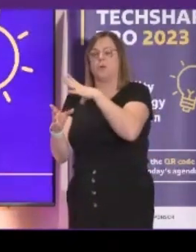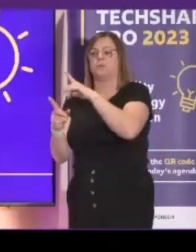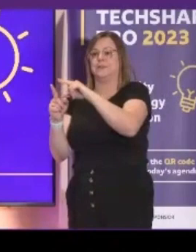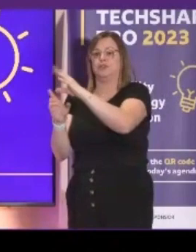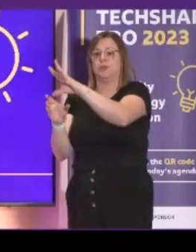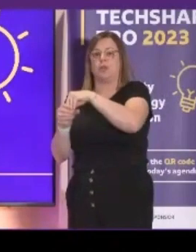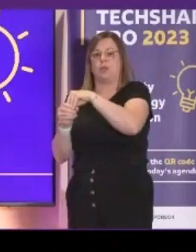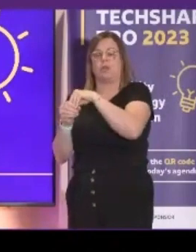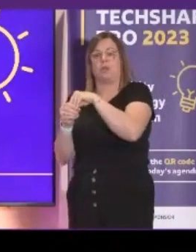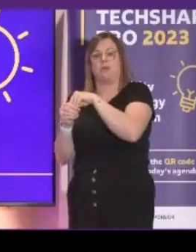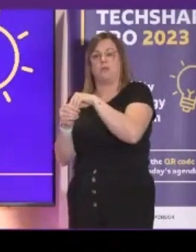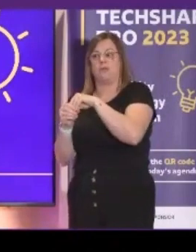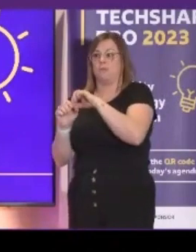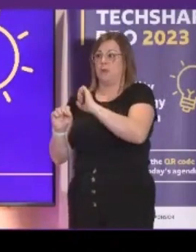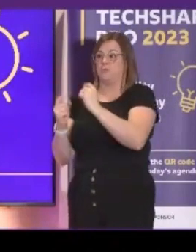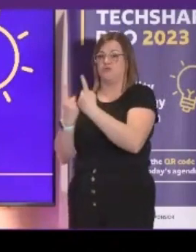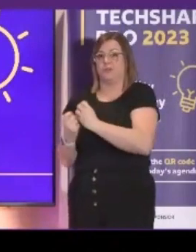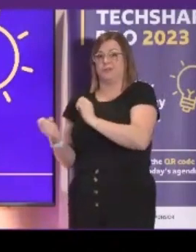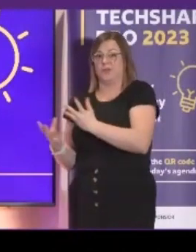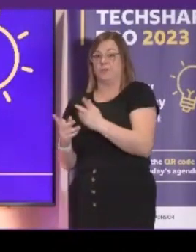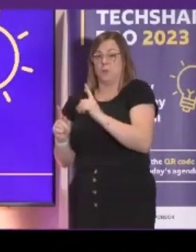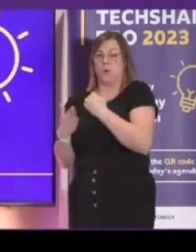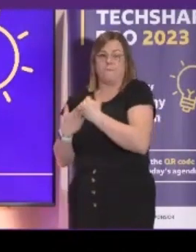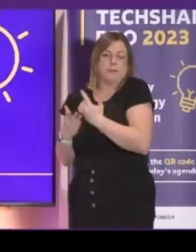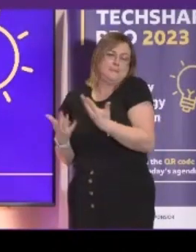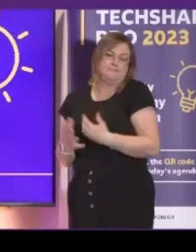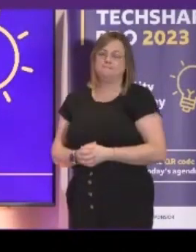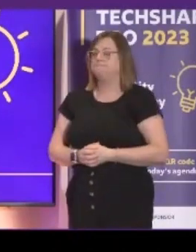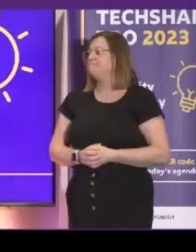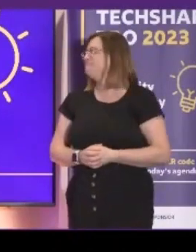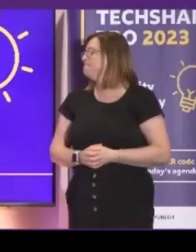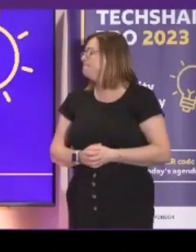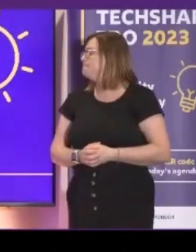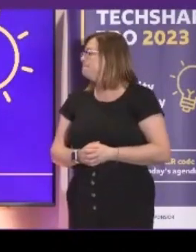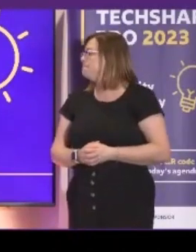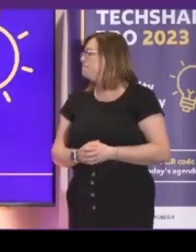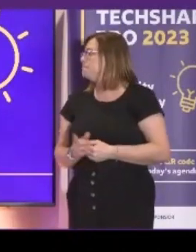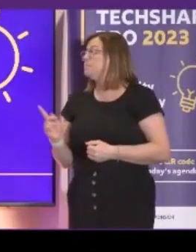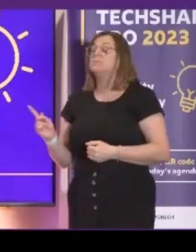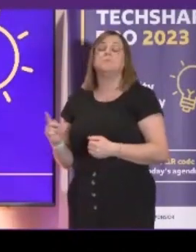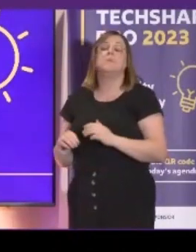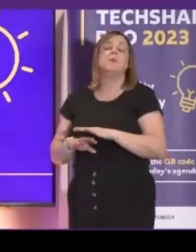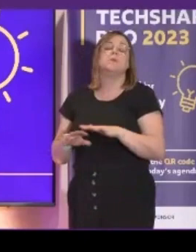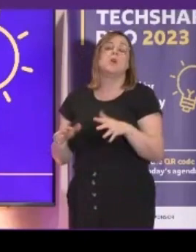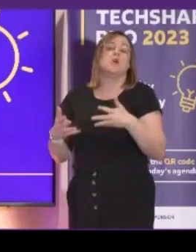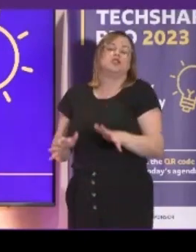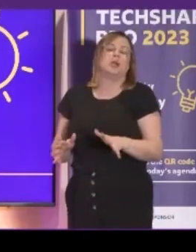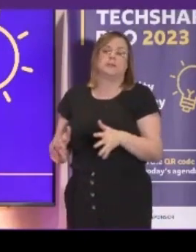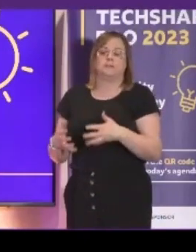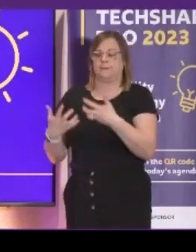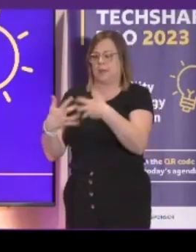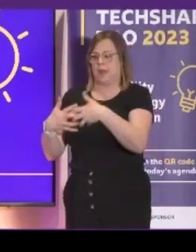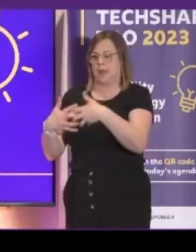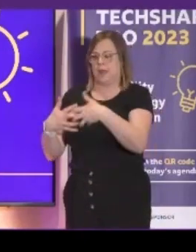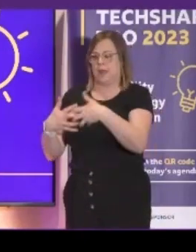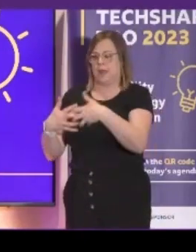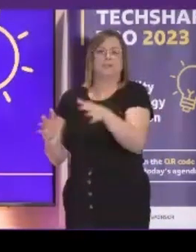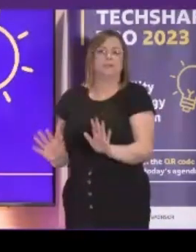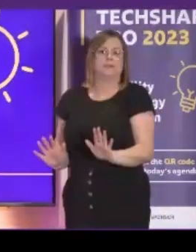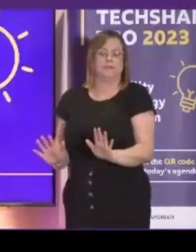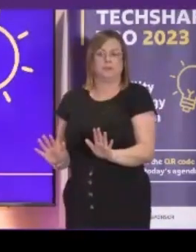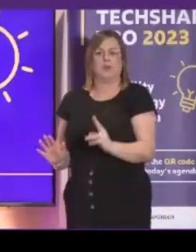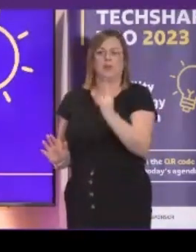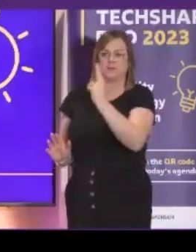their products and services? I'd say it's not just about the technology. The